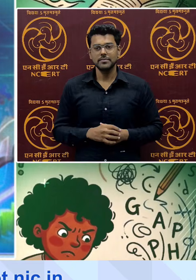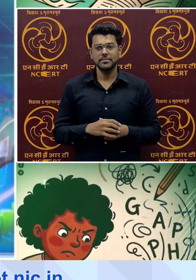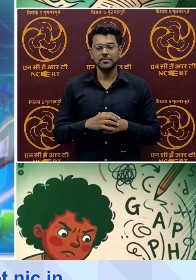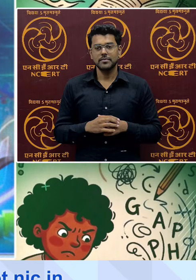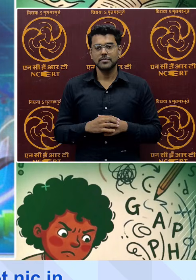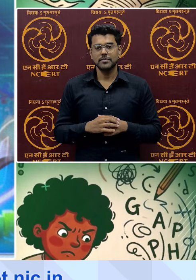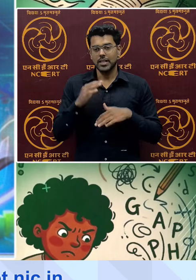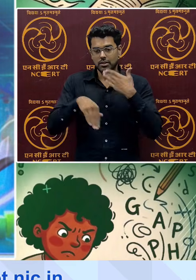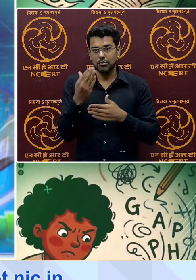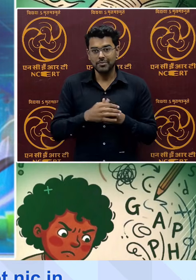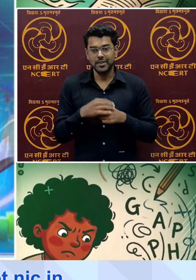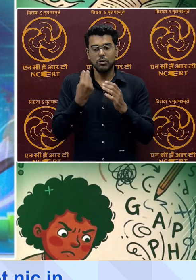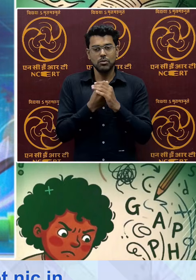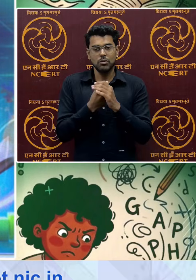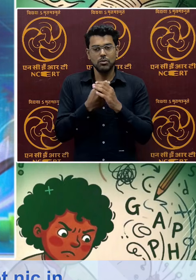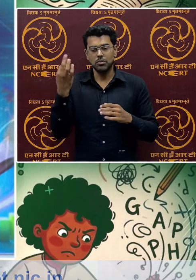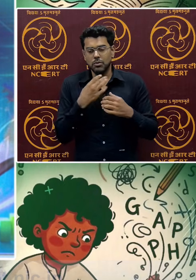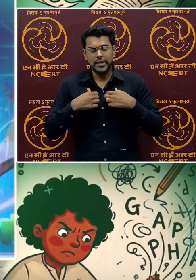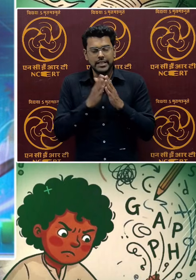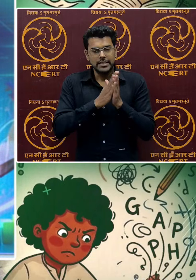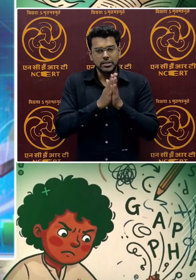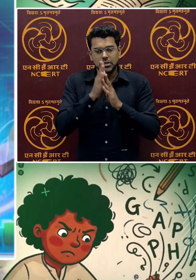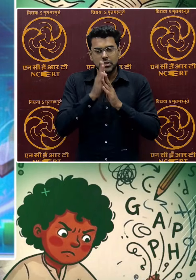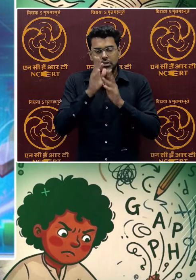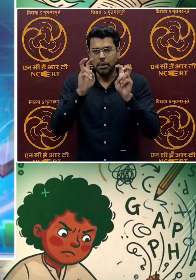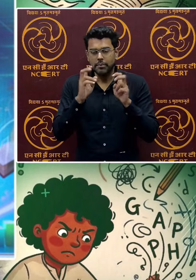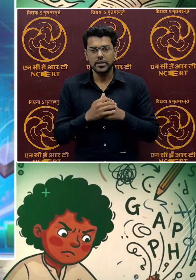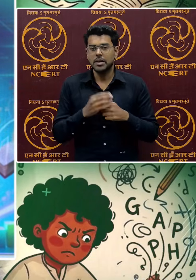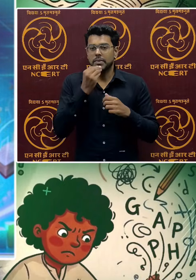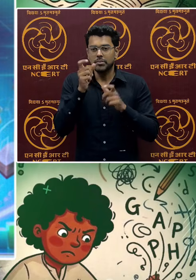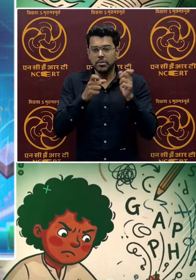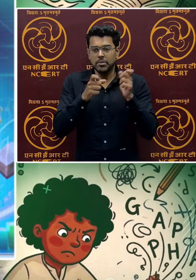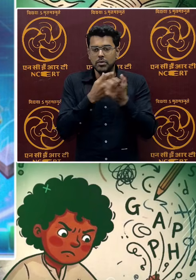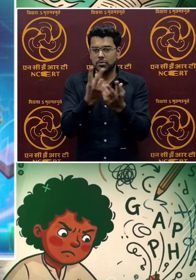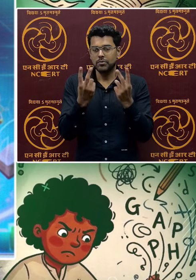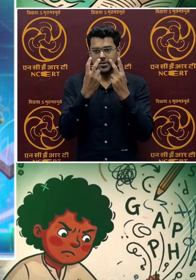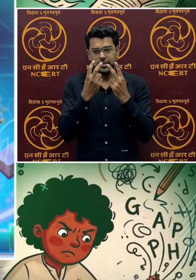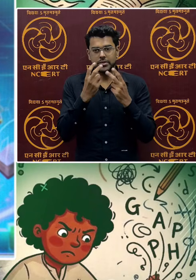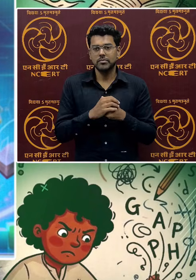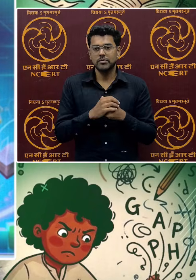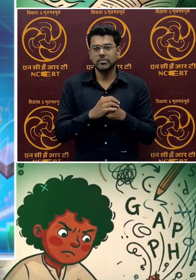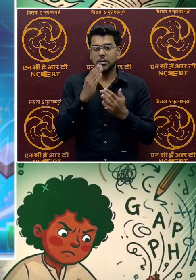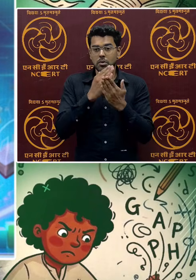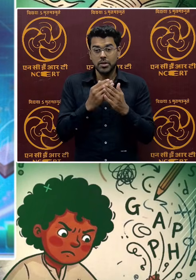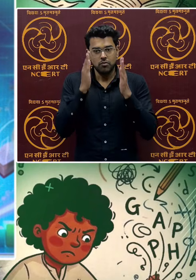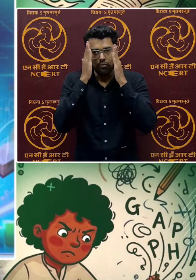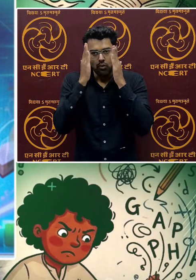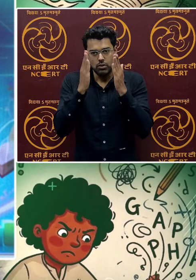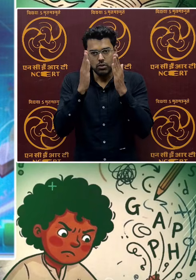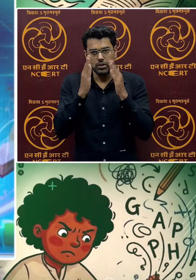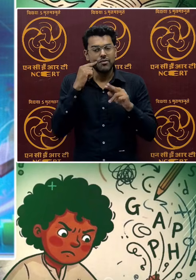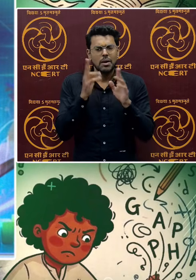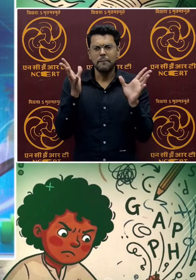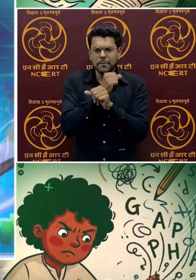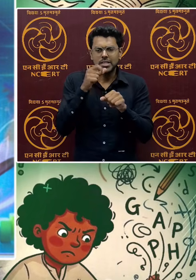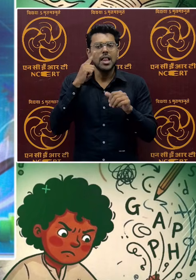dai.ie@cit.nic.in. Tomorrow, we will be coming up with yet another interesting topic. So, please make sure that you watch all our sessions very attentively. If you have missed